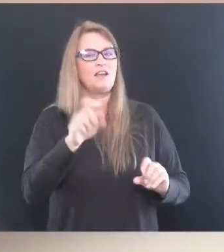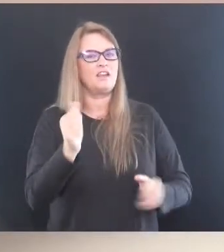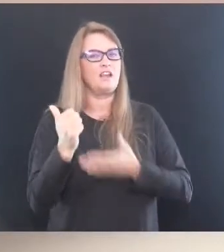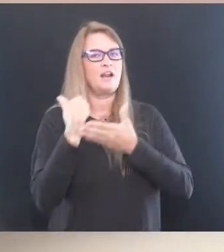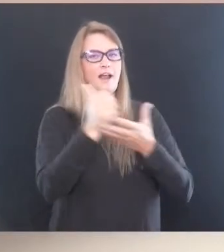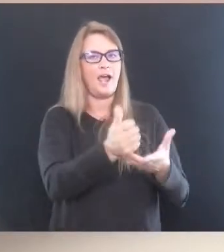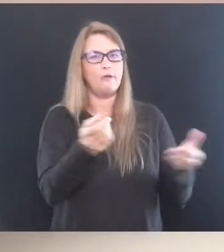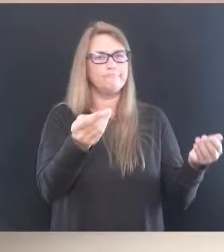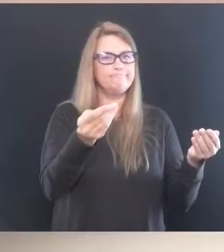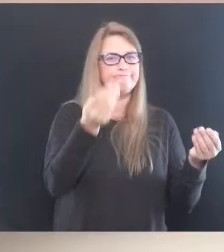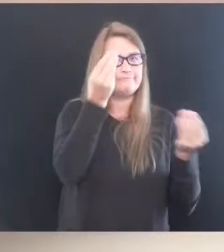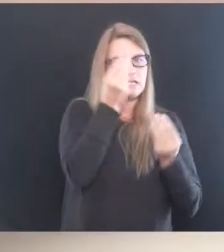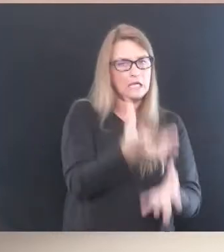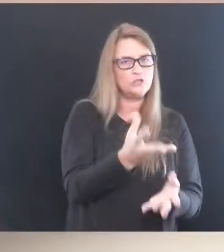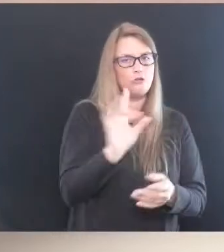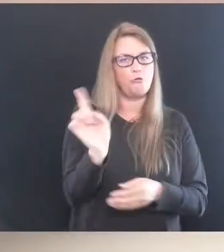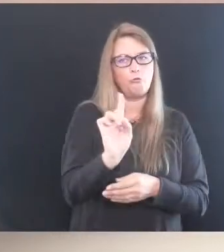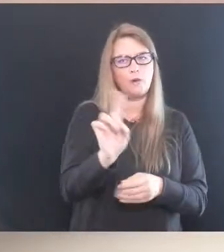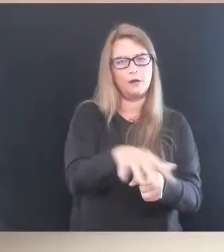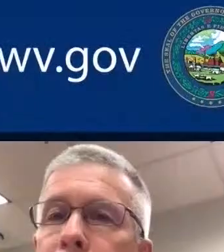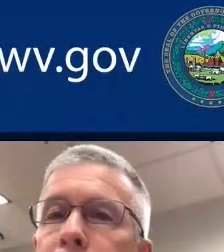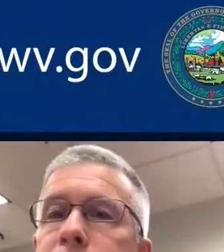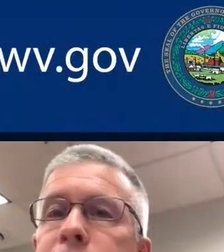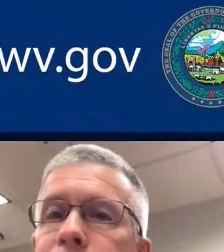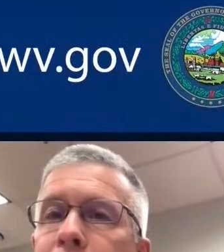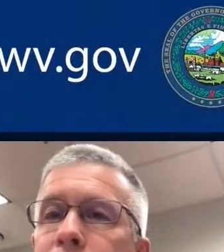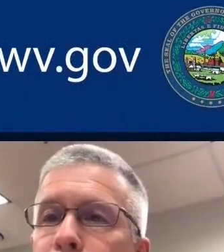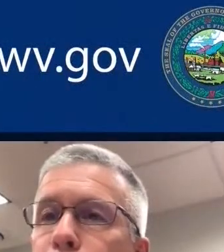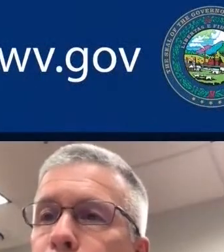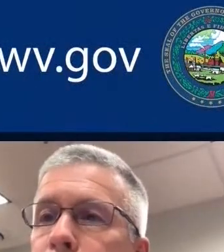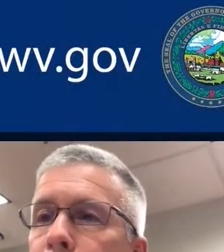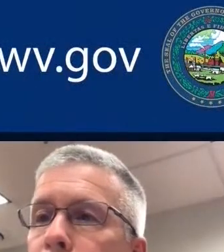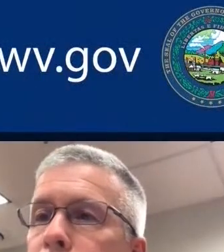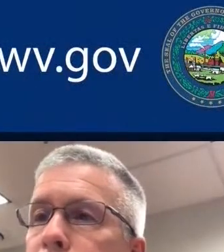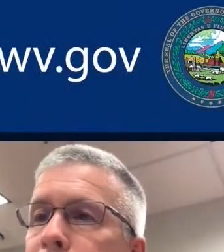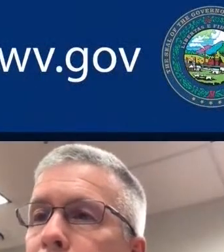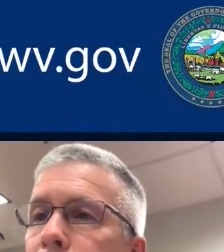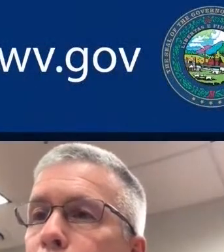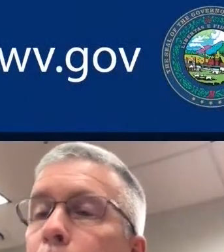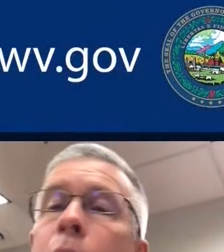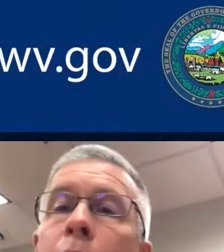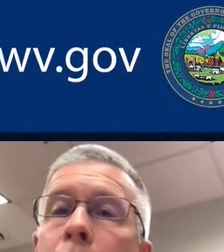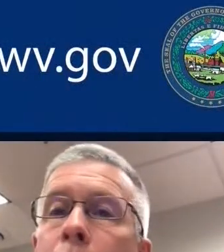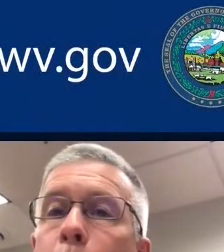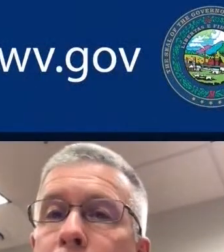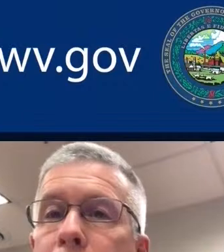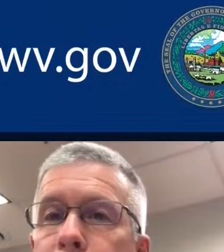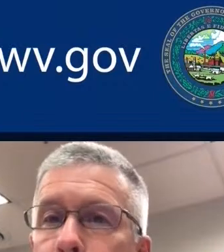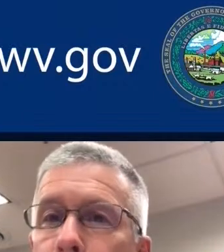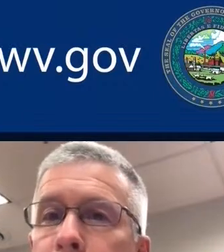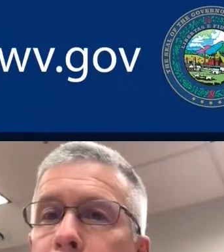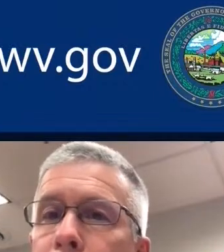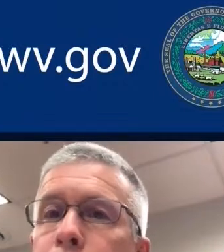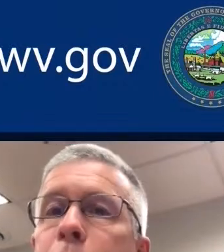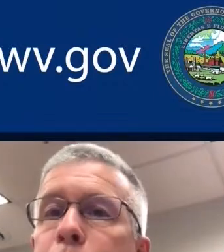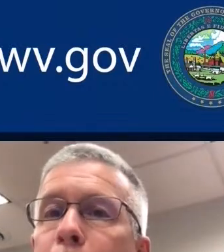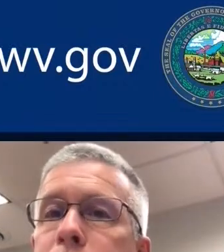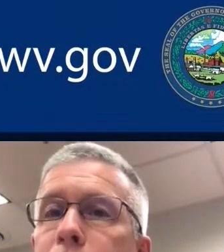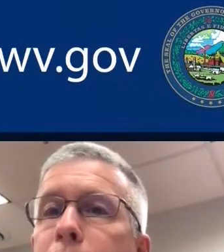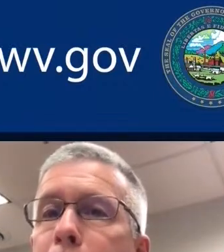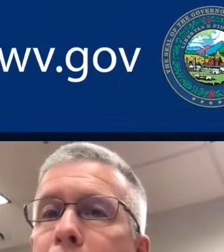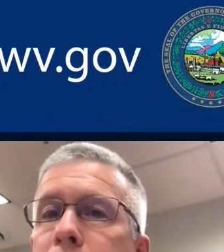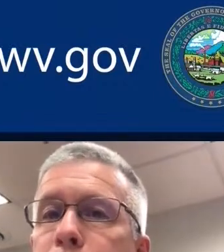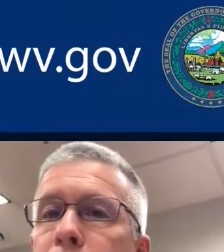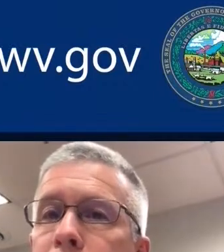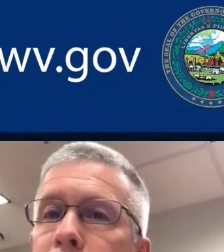help facilitate you getting to a location that has the Pfizer booster doses available. We have plenty of doses